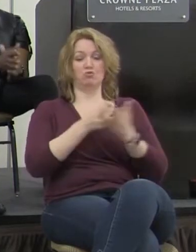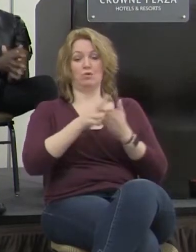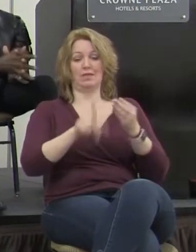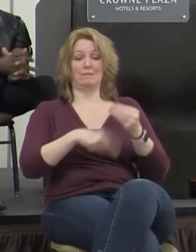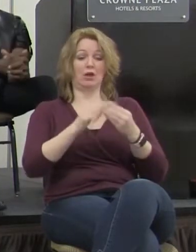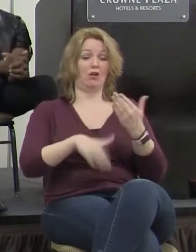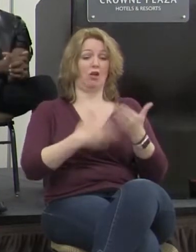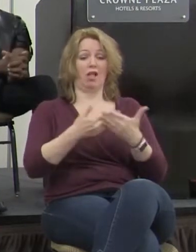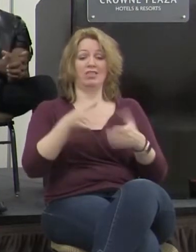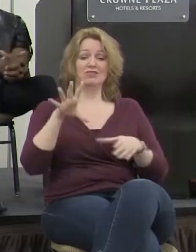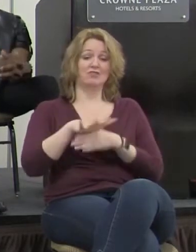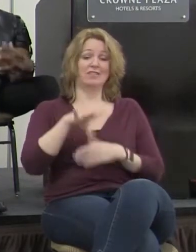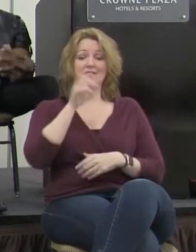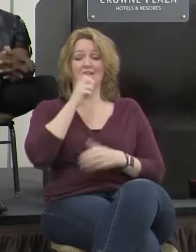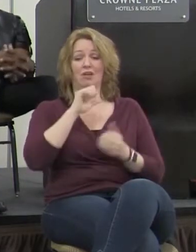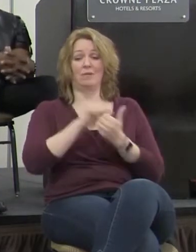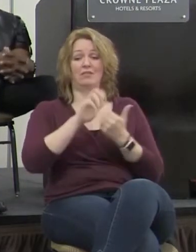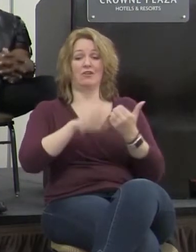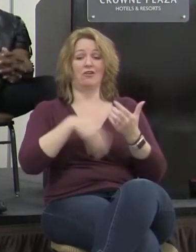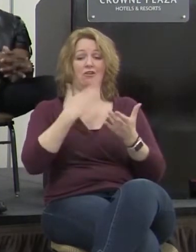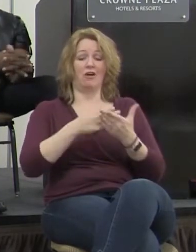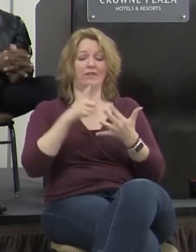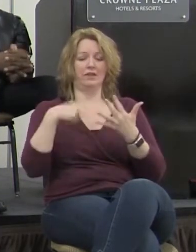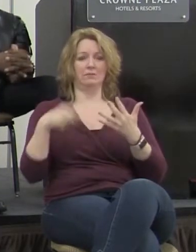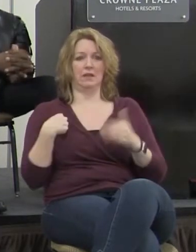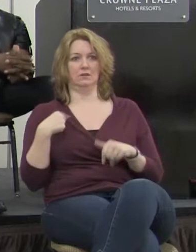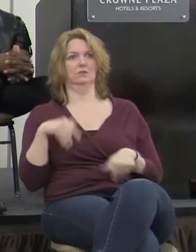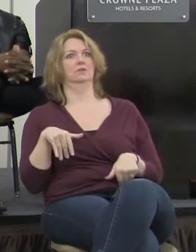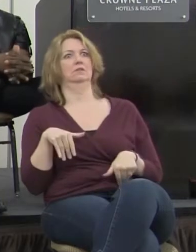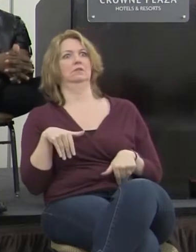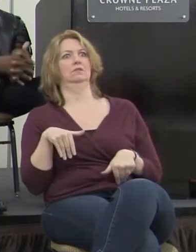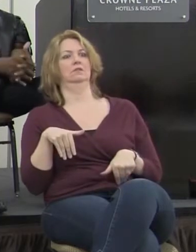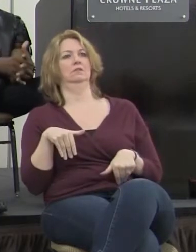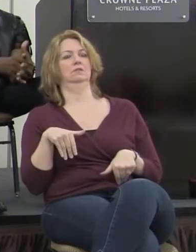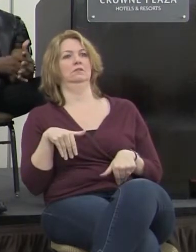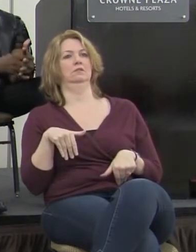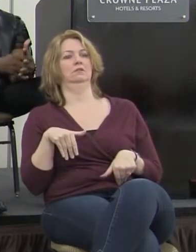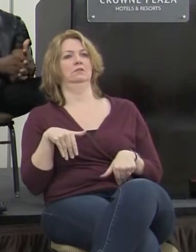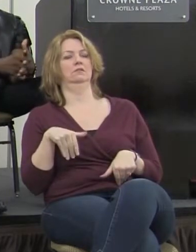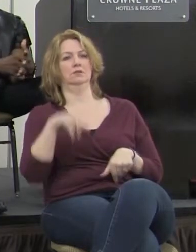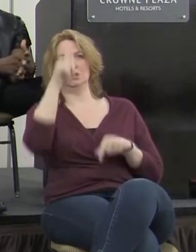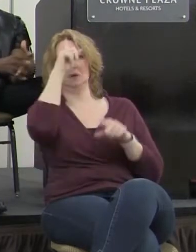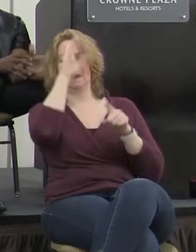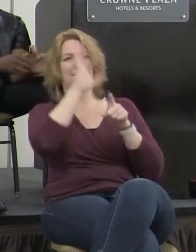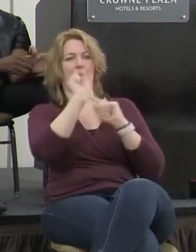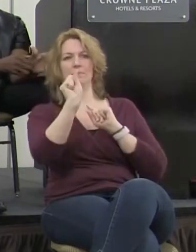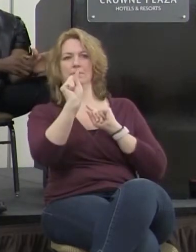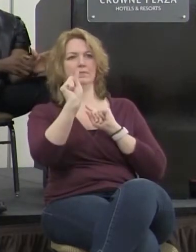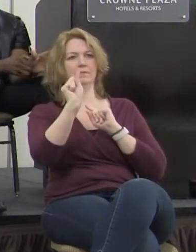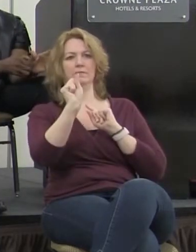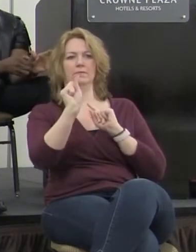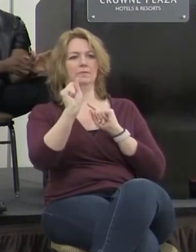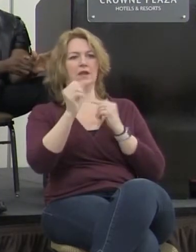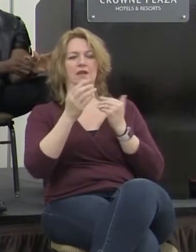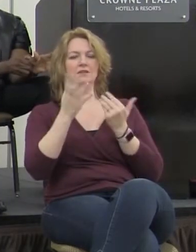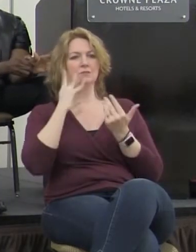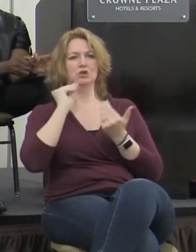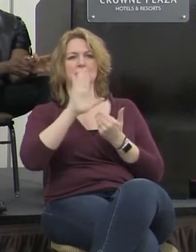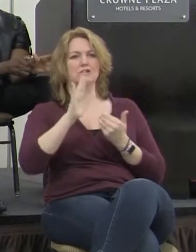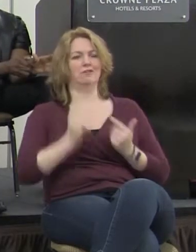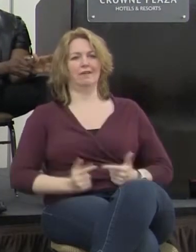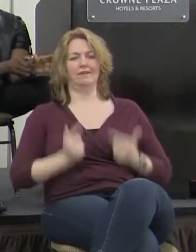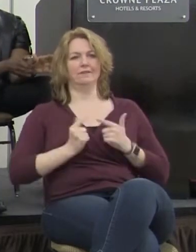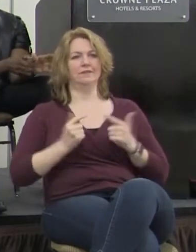of the shit that they deal with and all of that space, I'm like, wow, I can't even fathom going through life with just some of this shit that y'all have to go